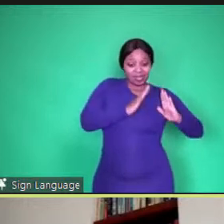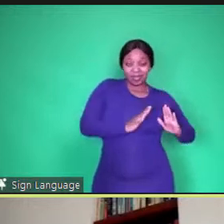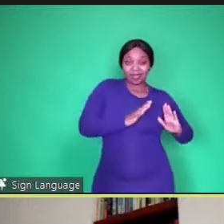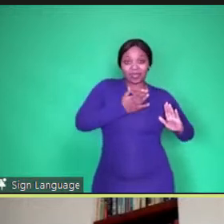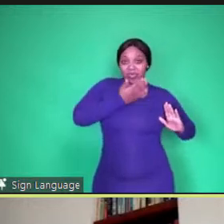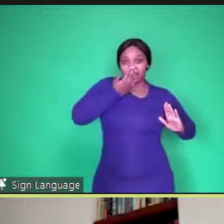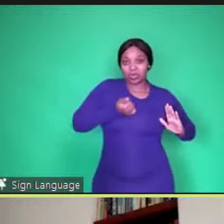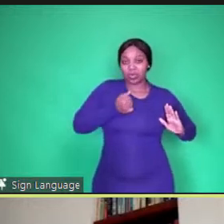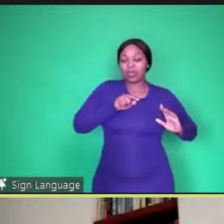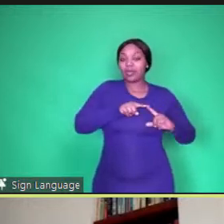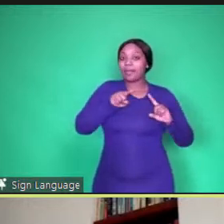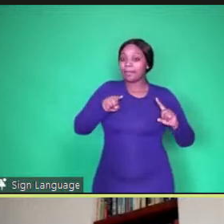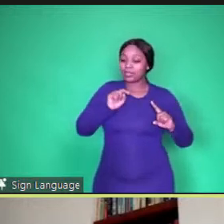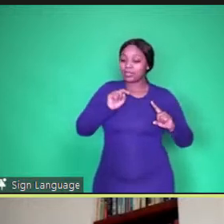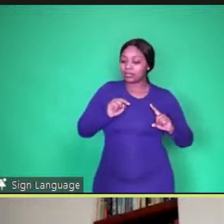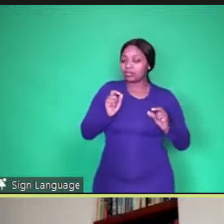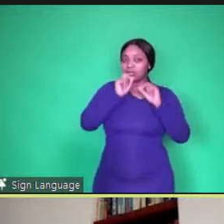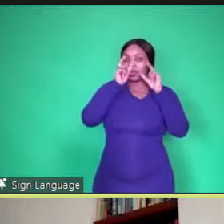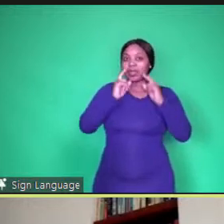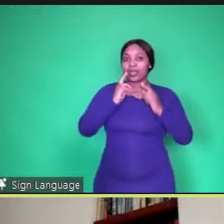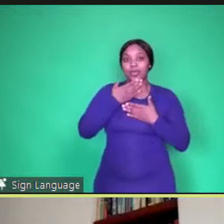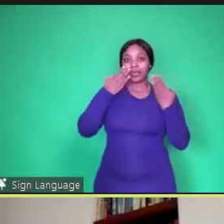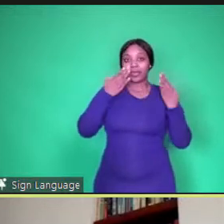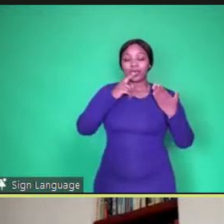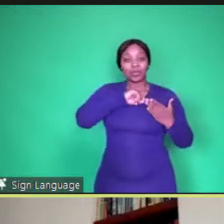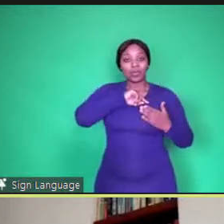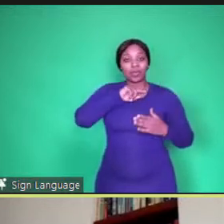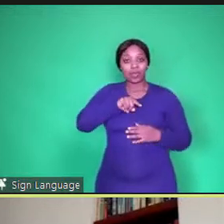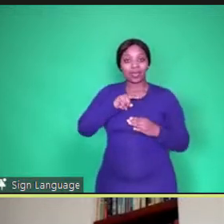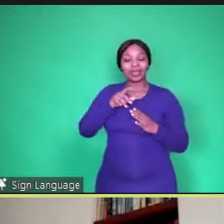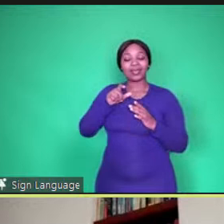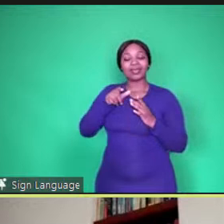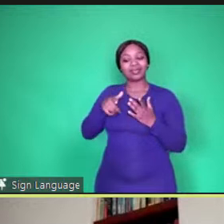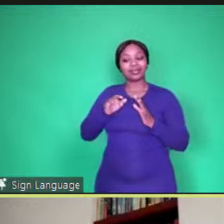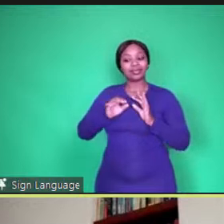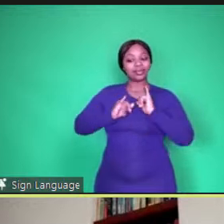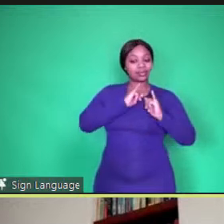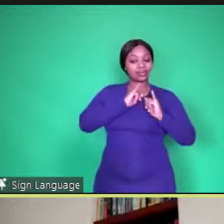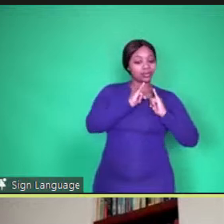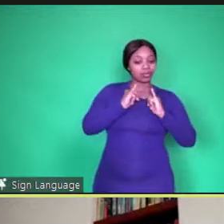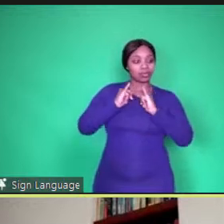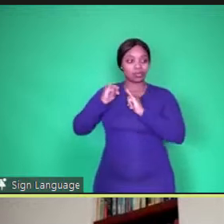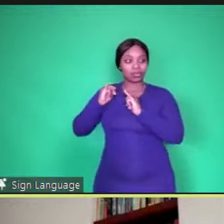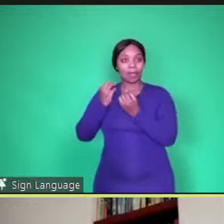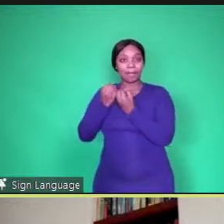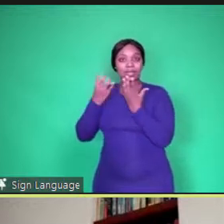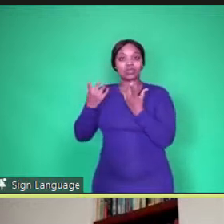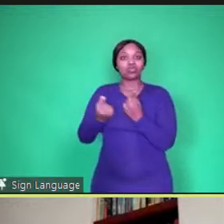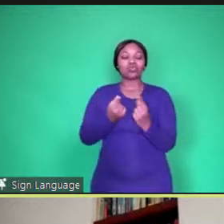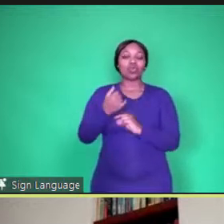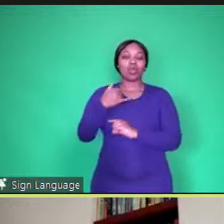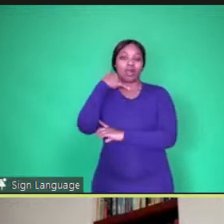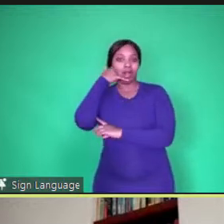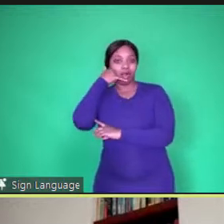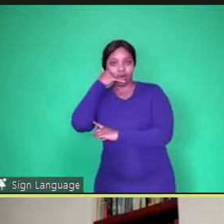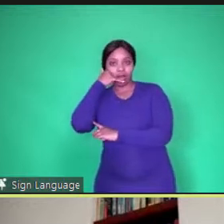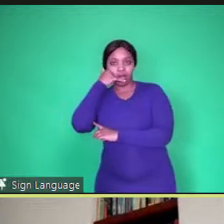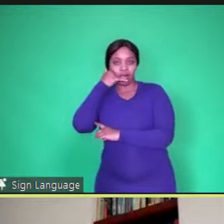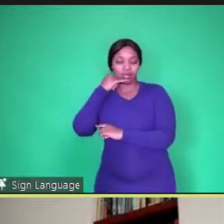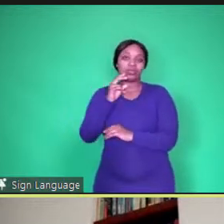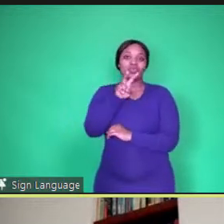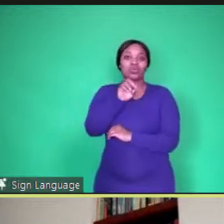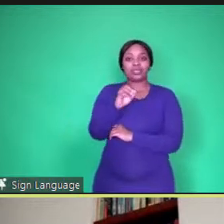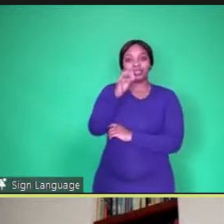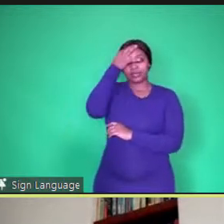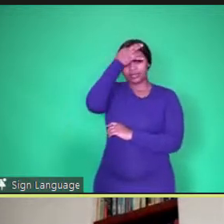not surprising given that the whole NIDS CRAM interview, which was conducted telephonically, only lasted 20 minutes.